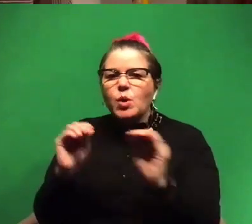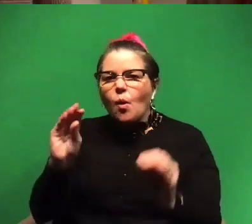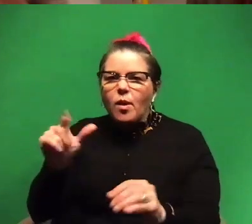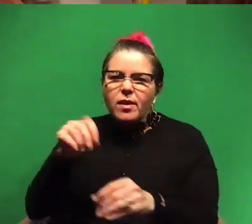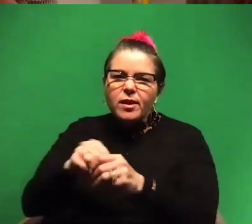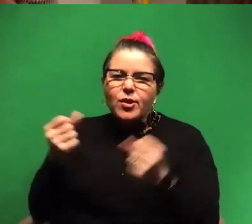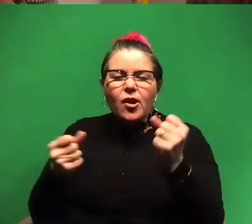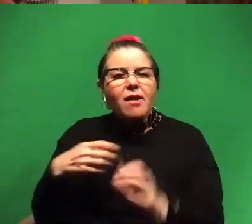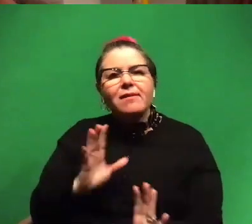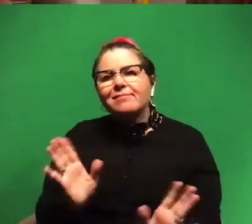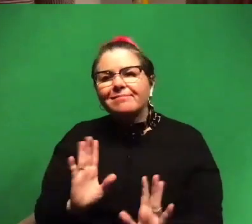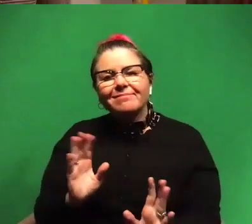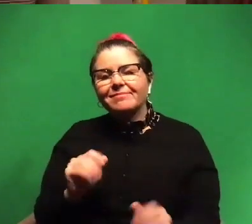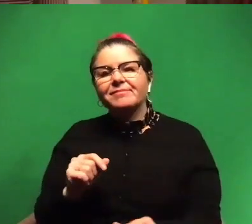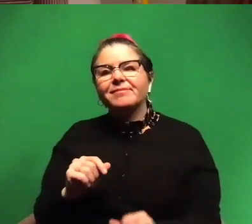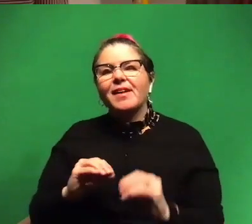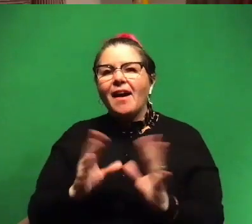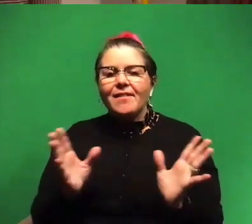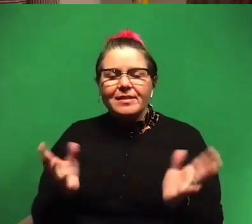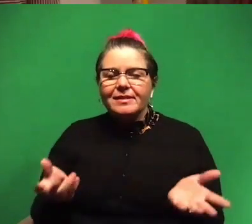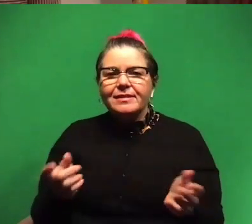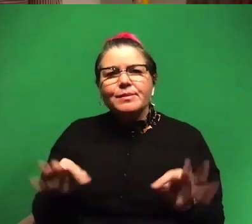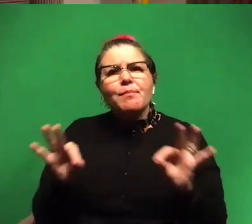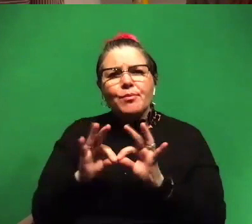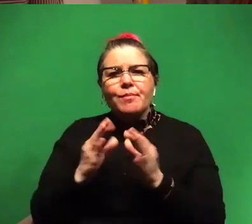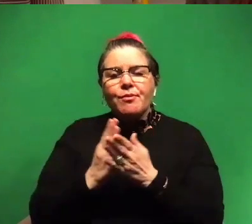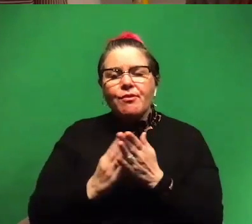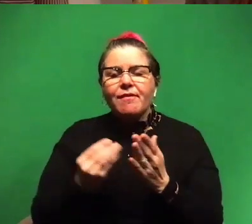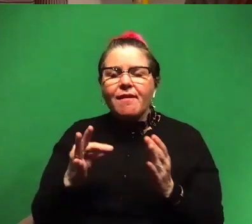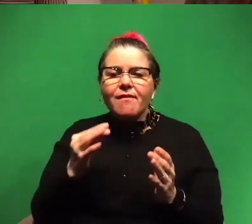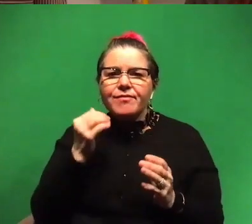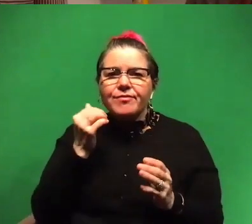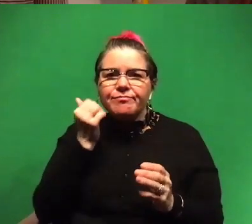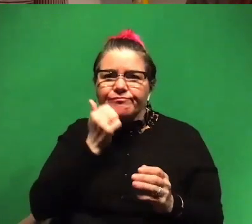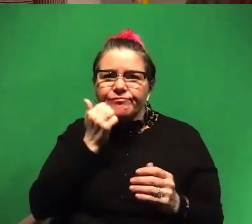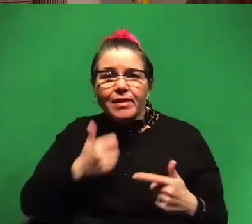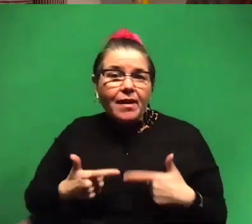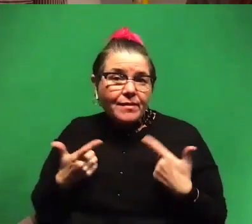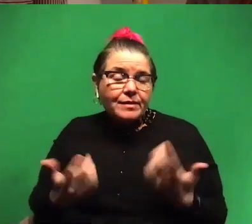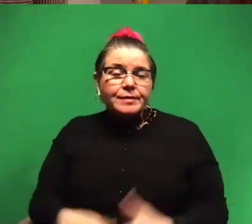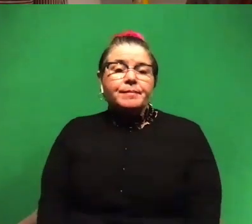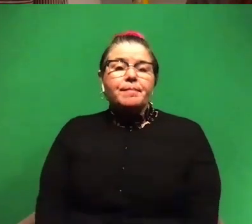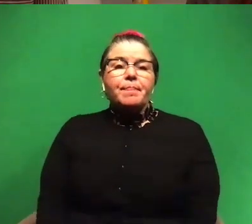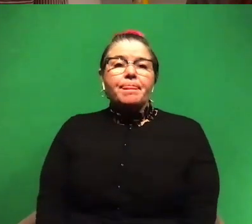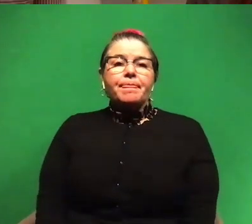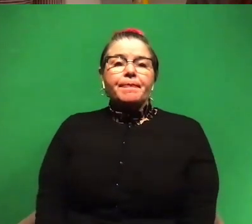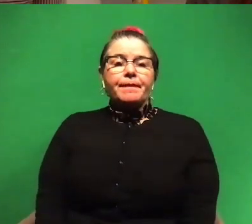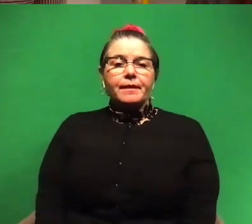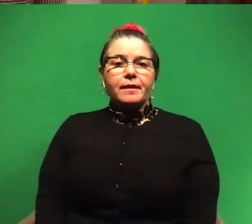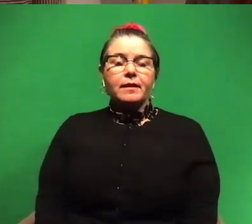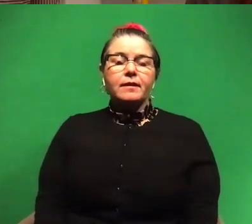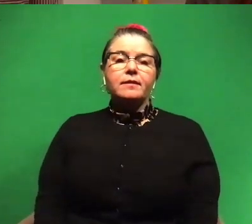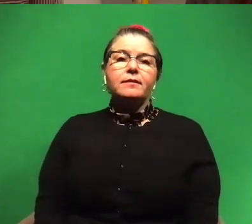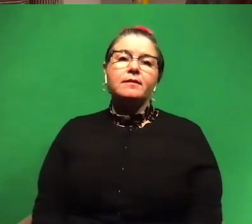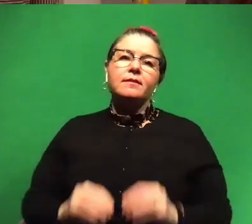that kind of stuff, because it's obviously a important part of everybody's life. I think it's